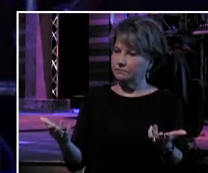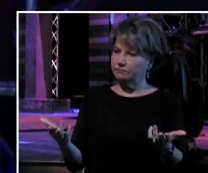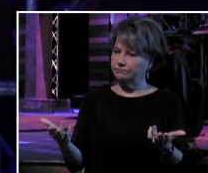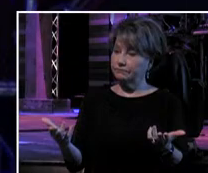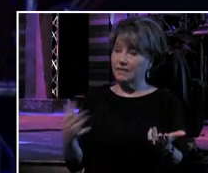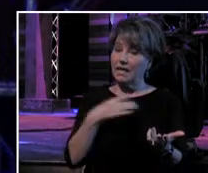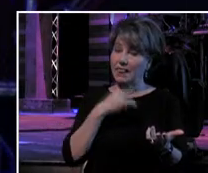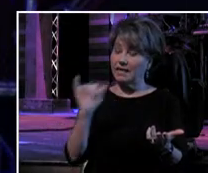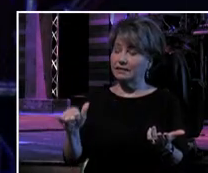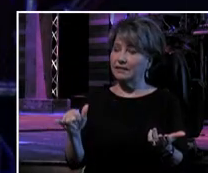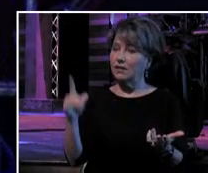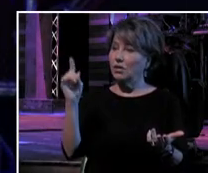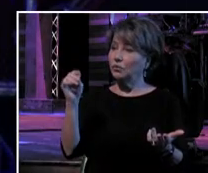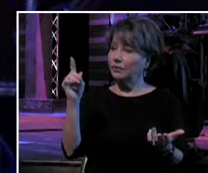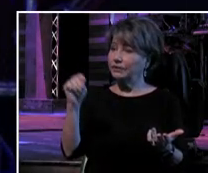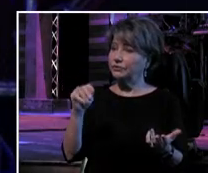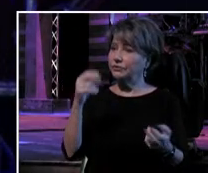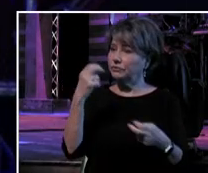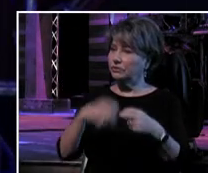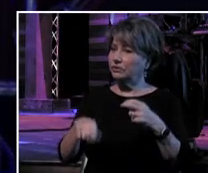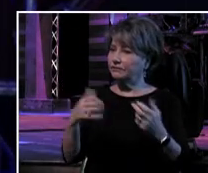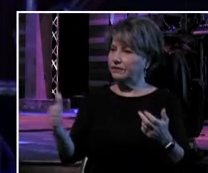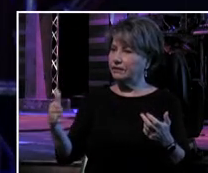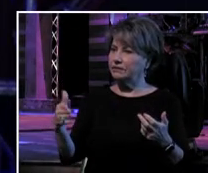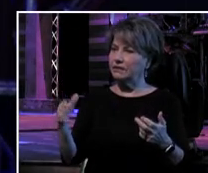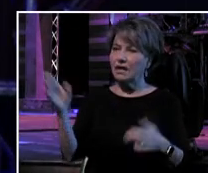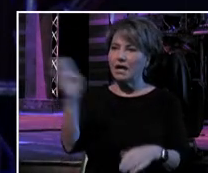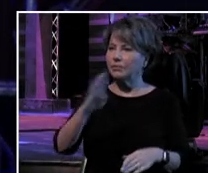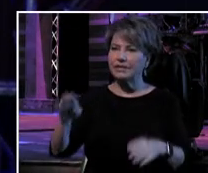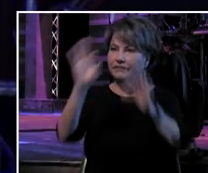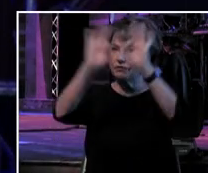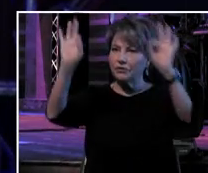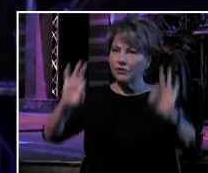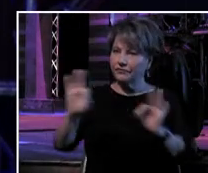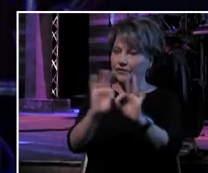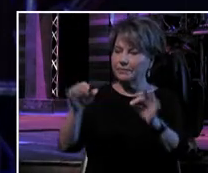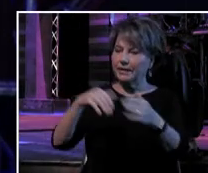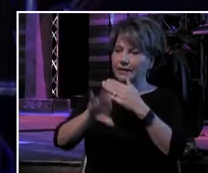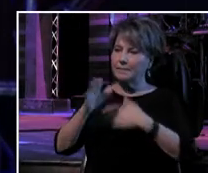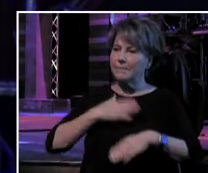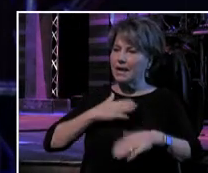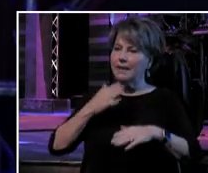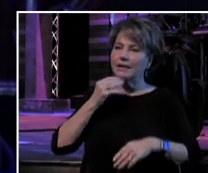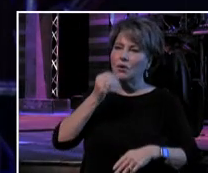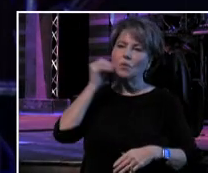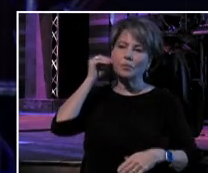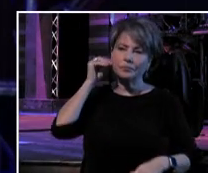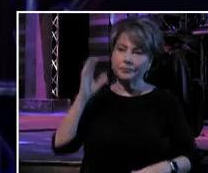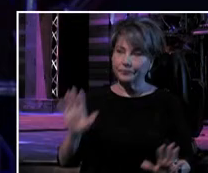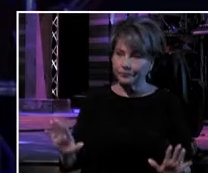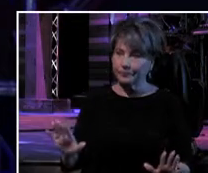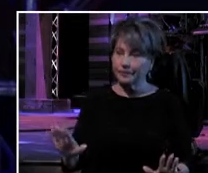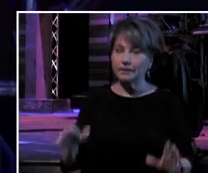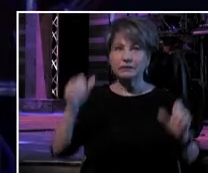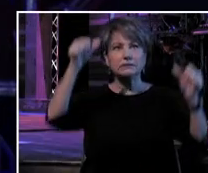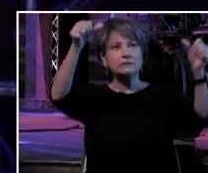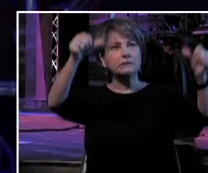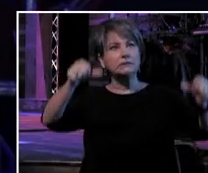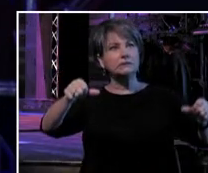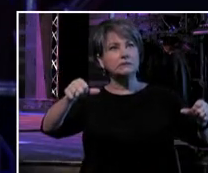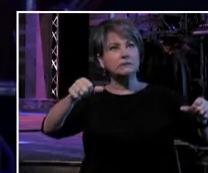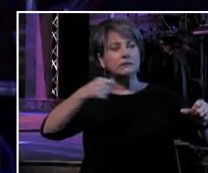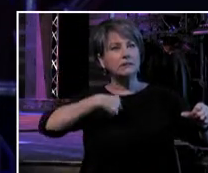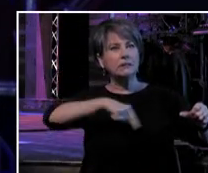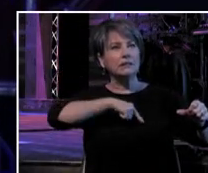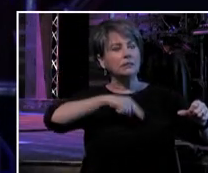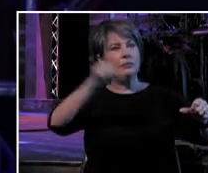I like that. I would never frame that in my house, but they do. They do, because it reminds them when something gets difficult, they go, hey,